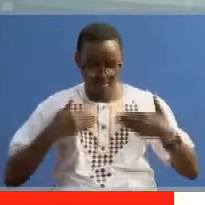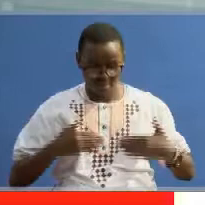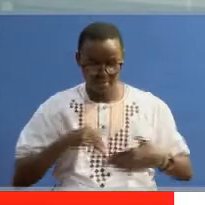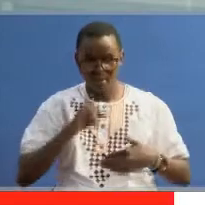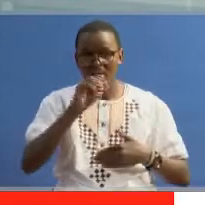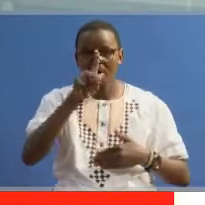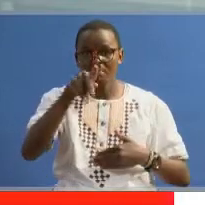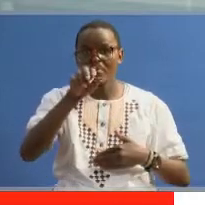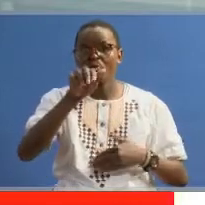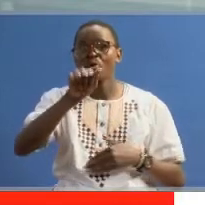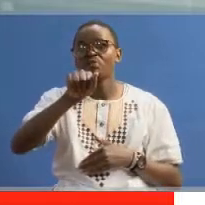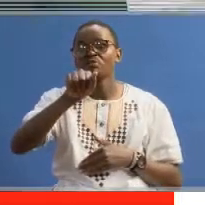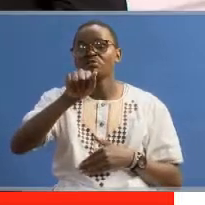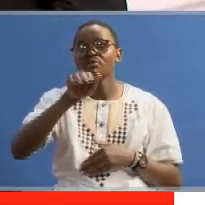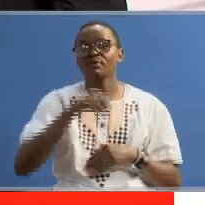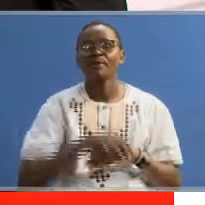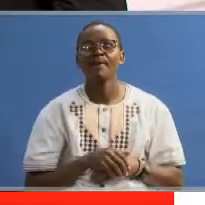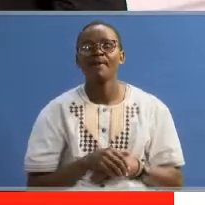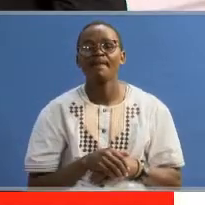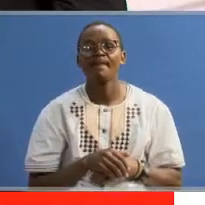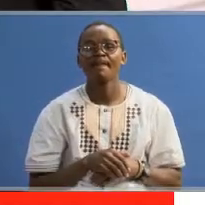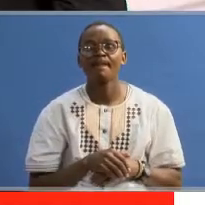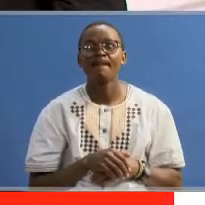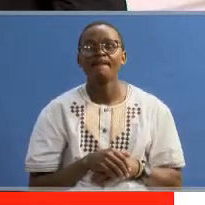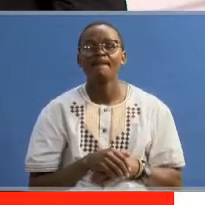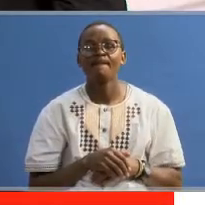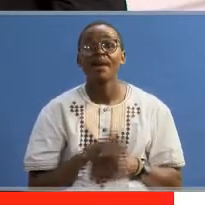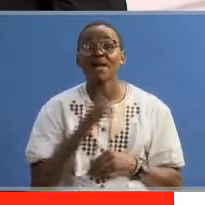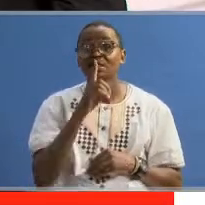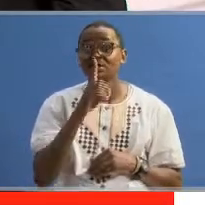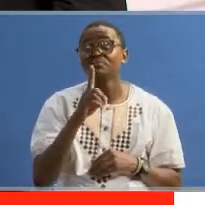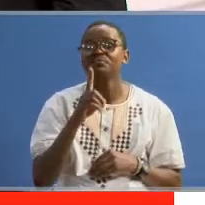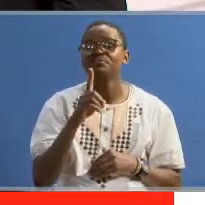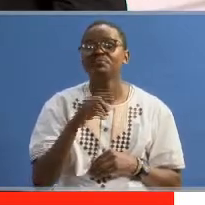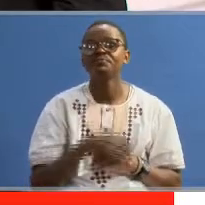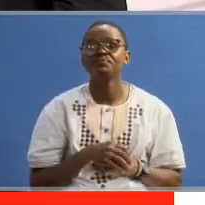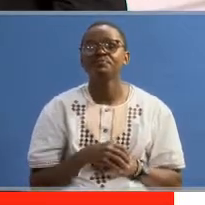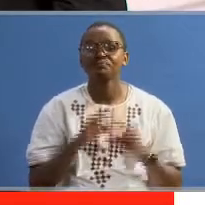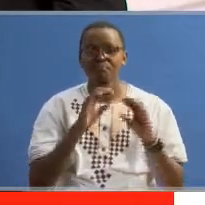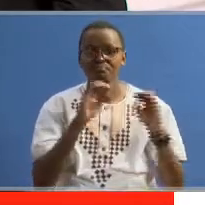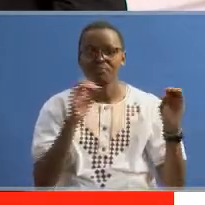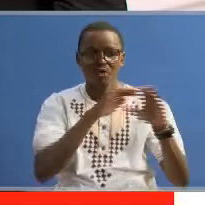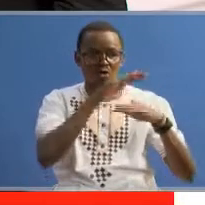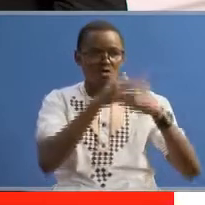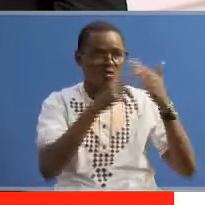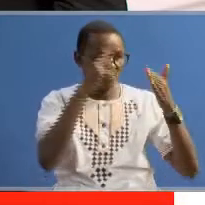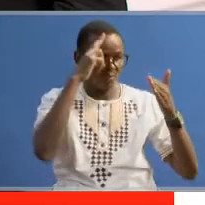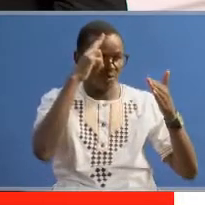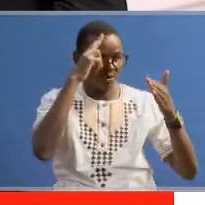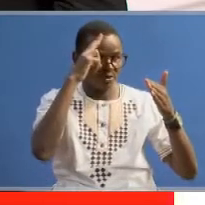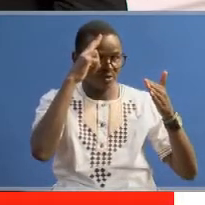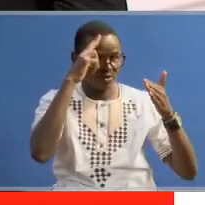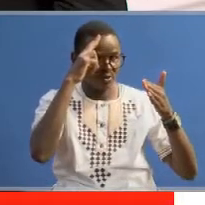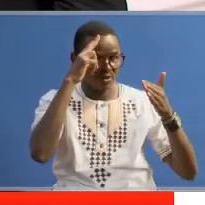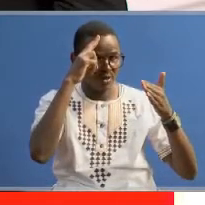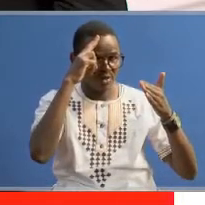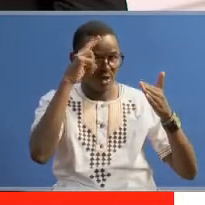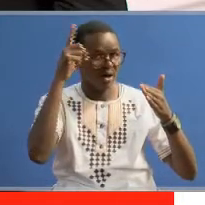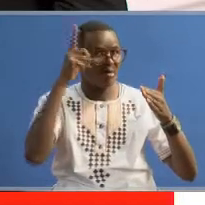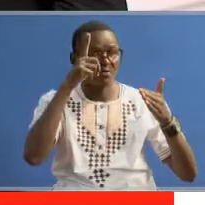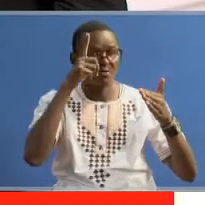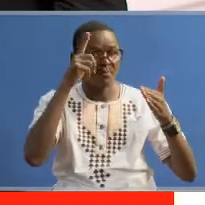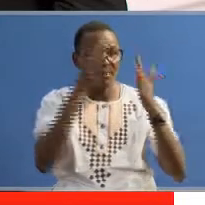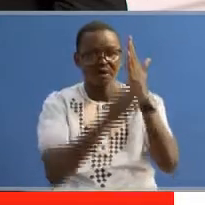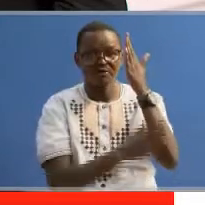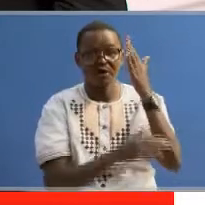IPOA, perhaps? Yeah, Vincent, I'll say that not all police officers are bad.